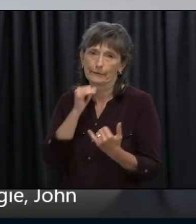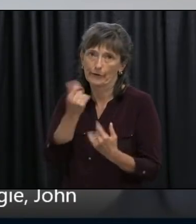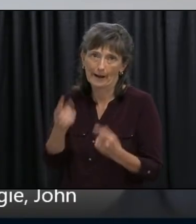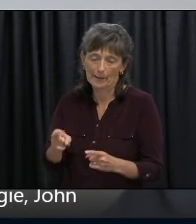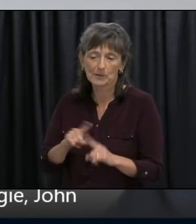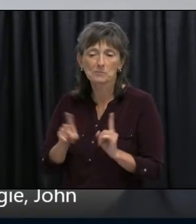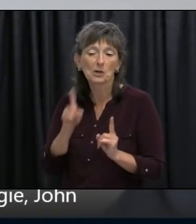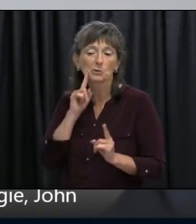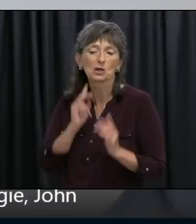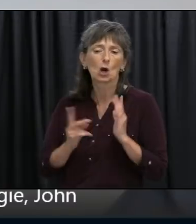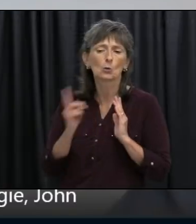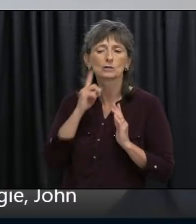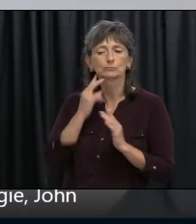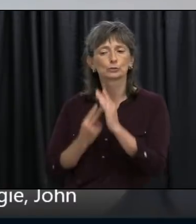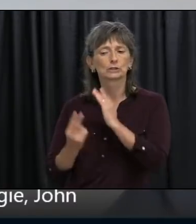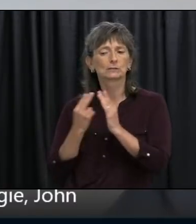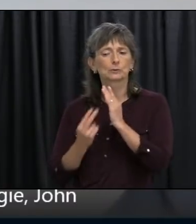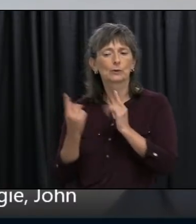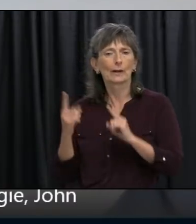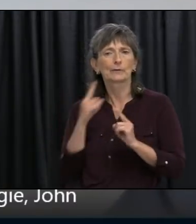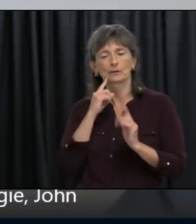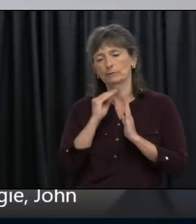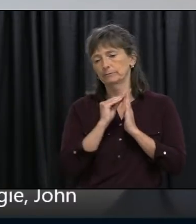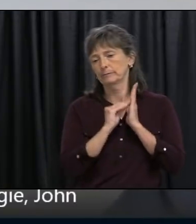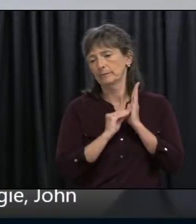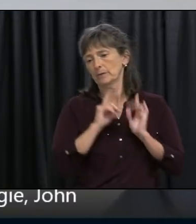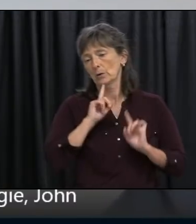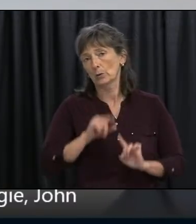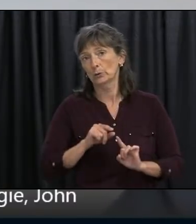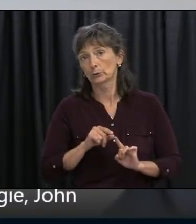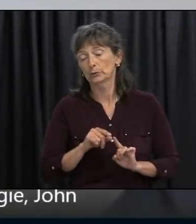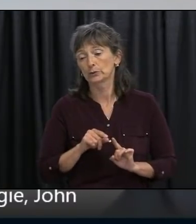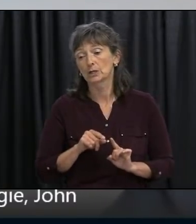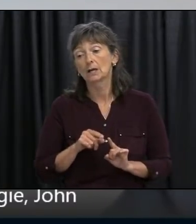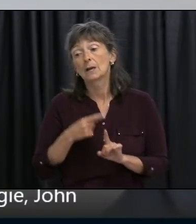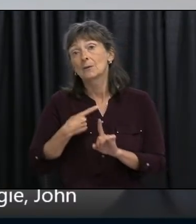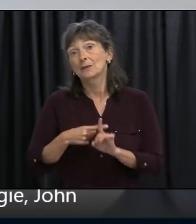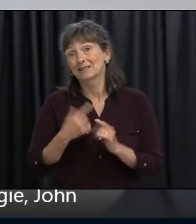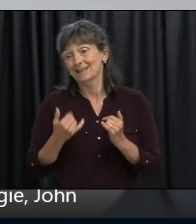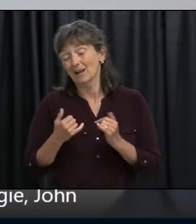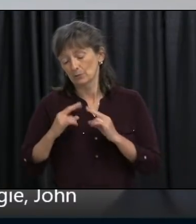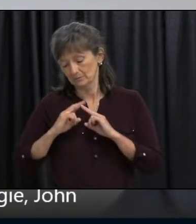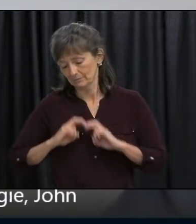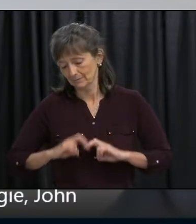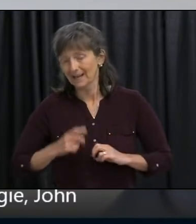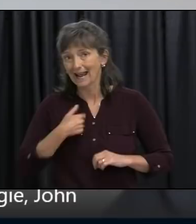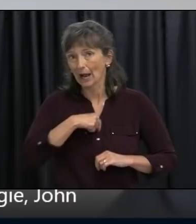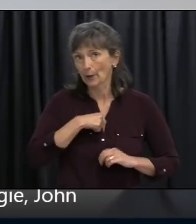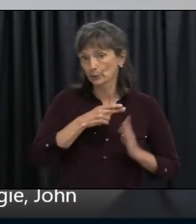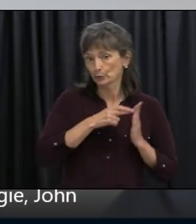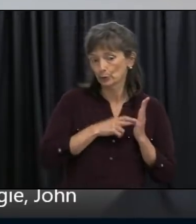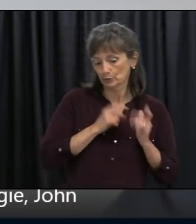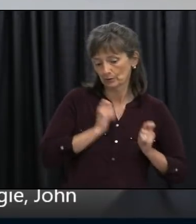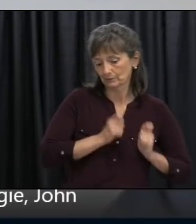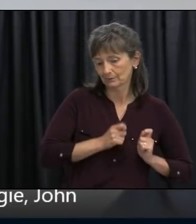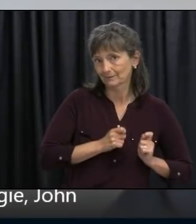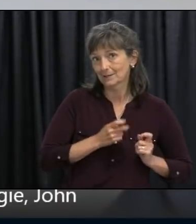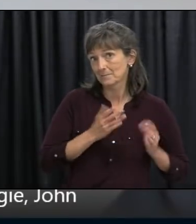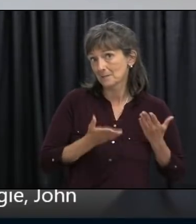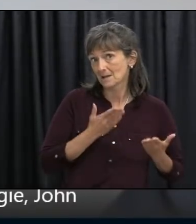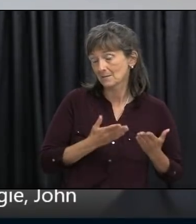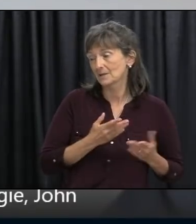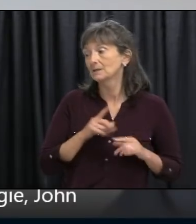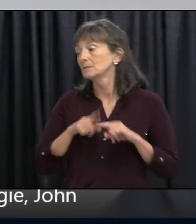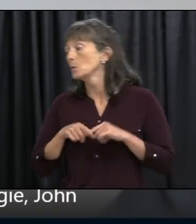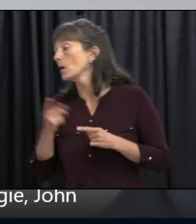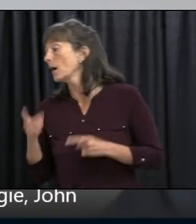that, we're certainly having a discussion as to whether or not our own recommendations internally need to be tightened up. Certainly with